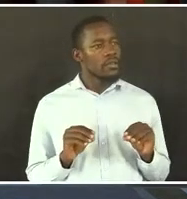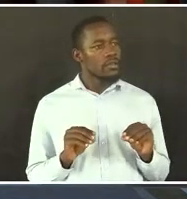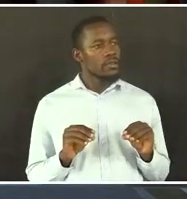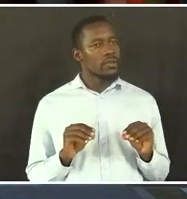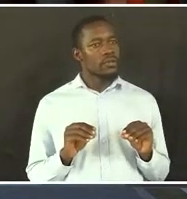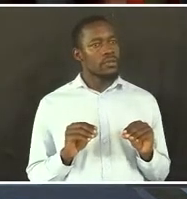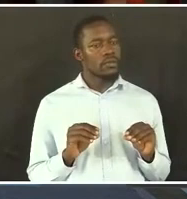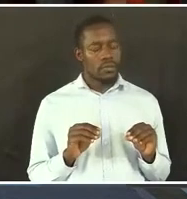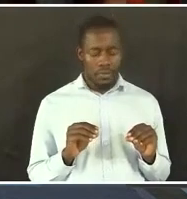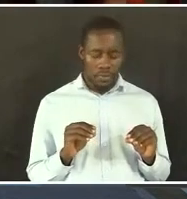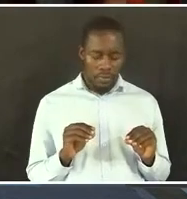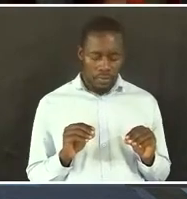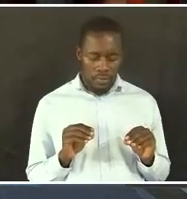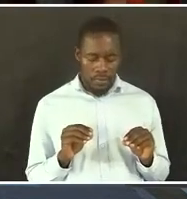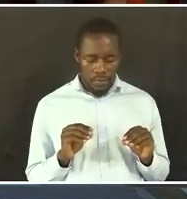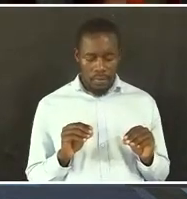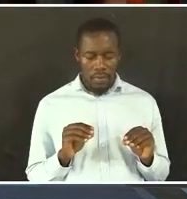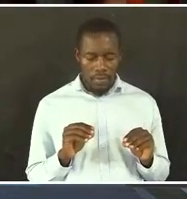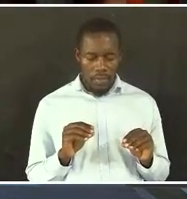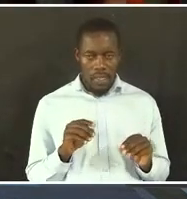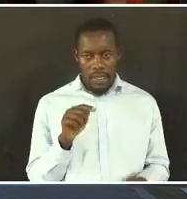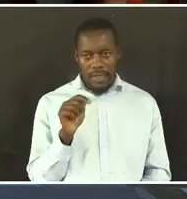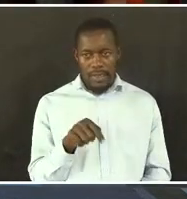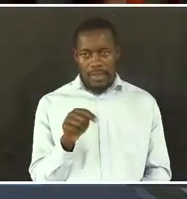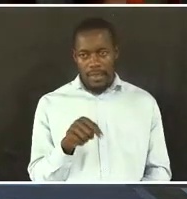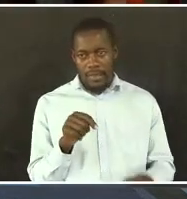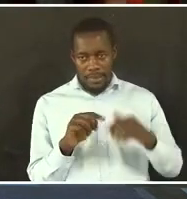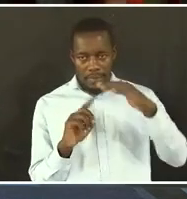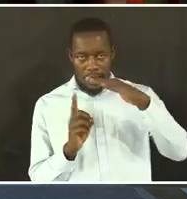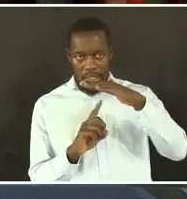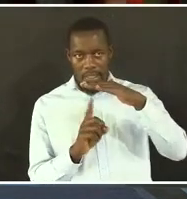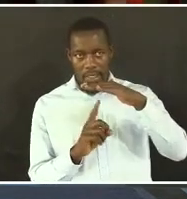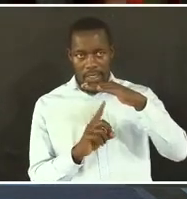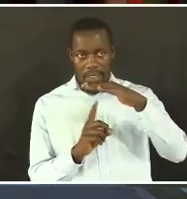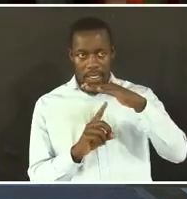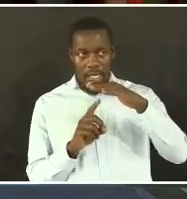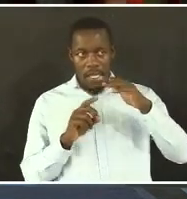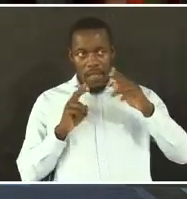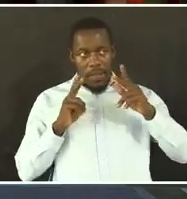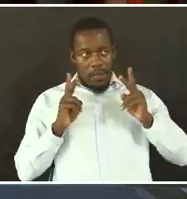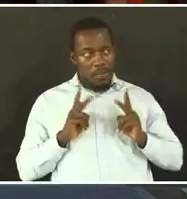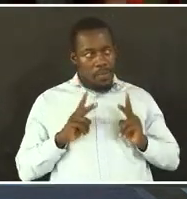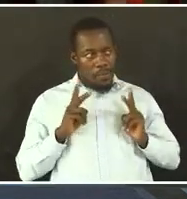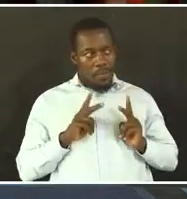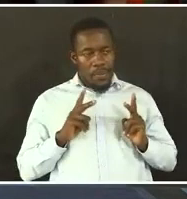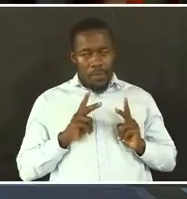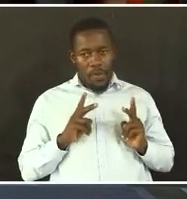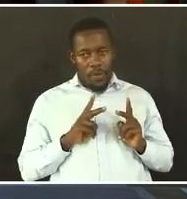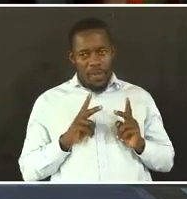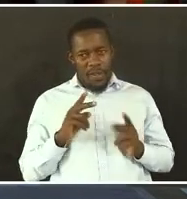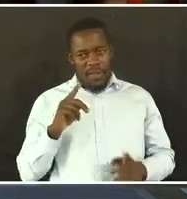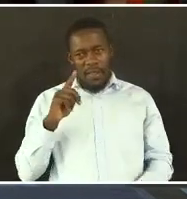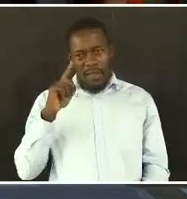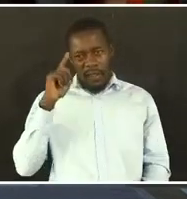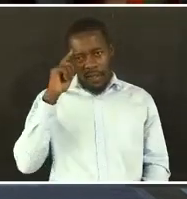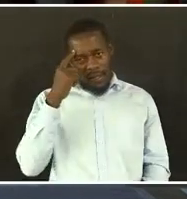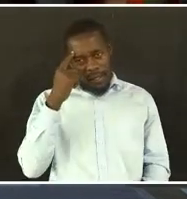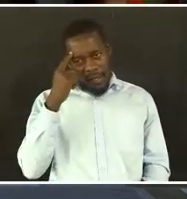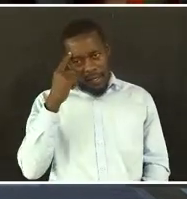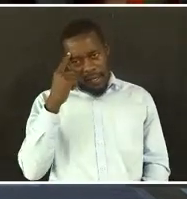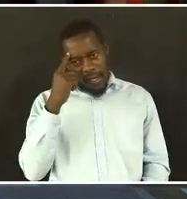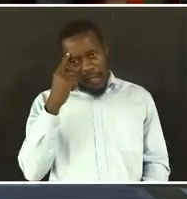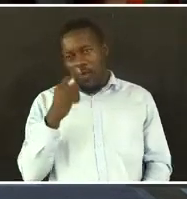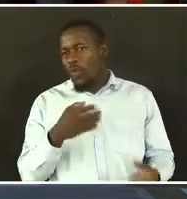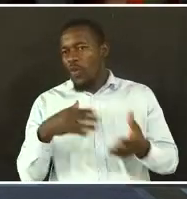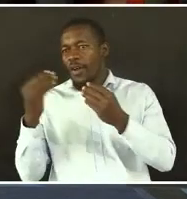know, this ministry is, people may think that this ministry is about going to the hospital and